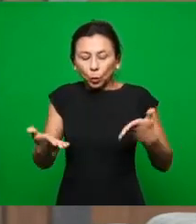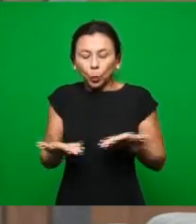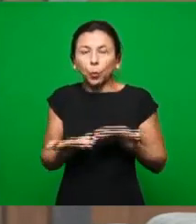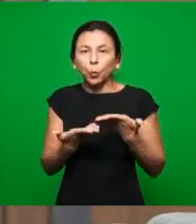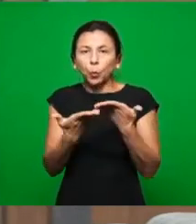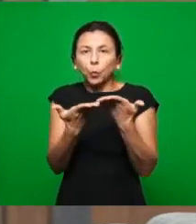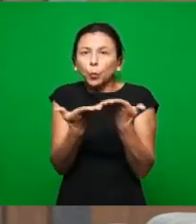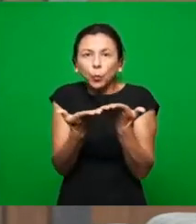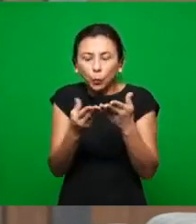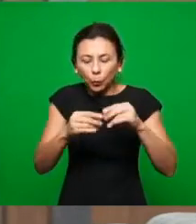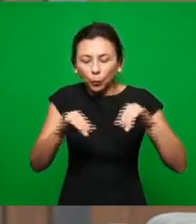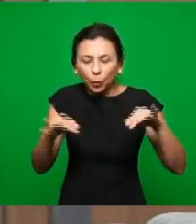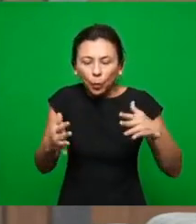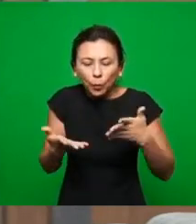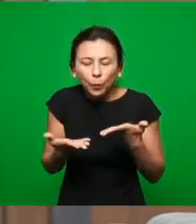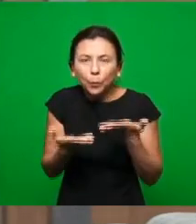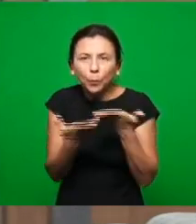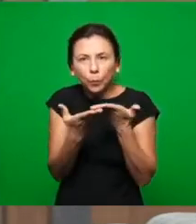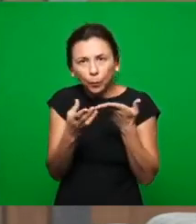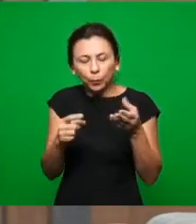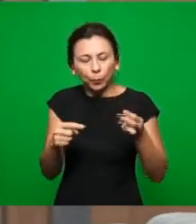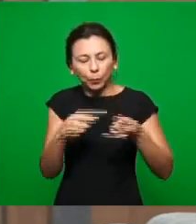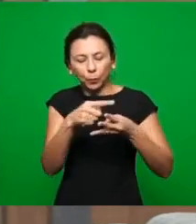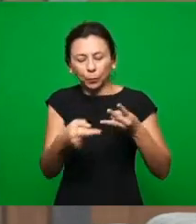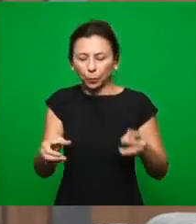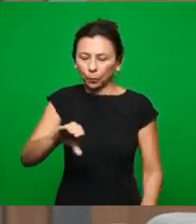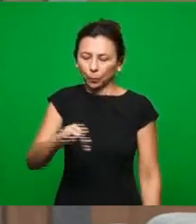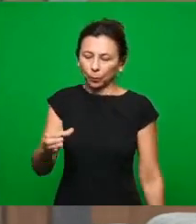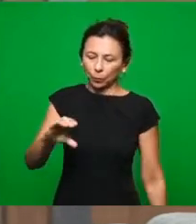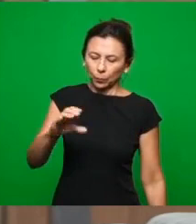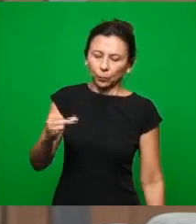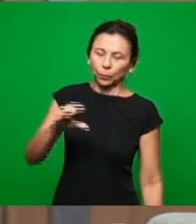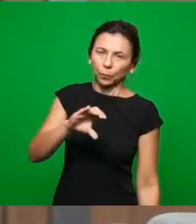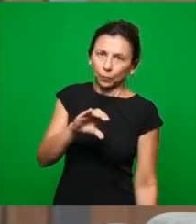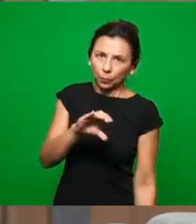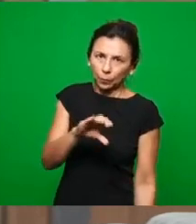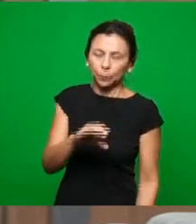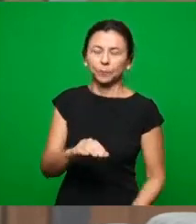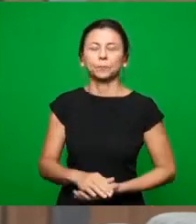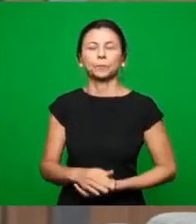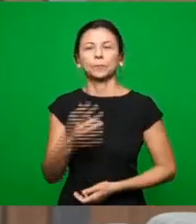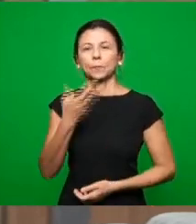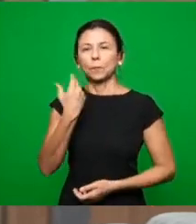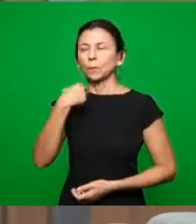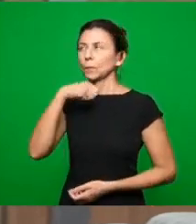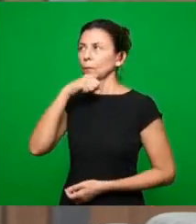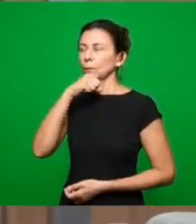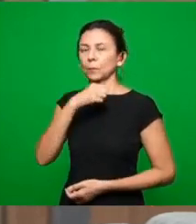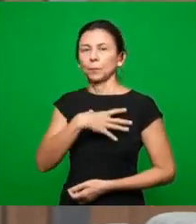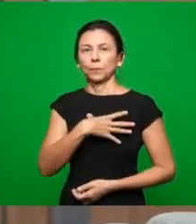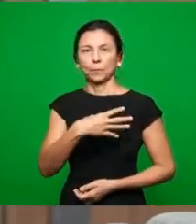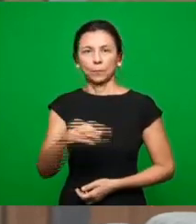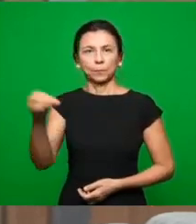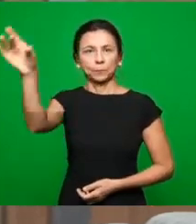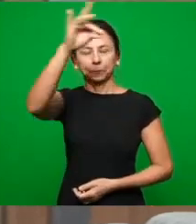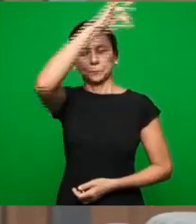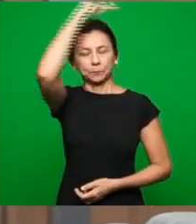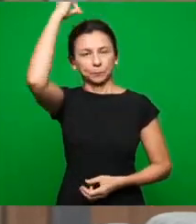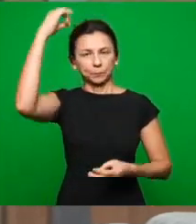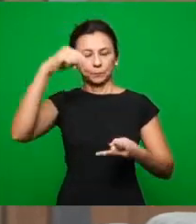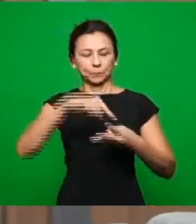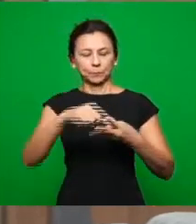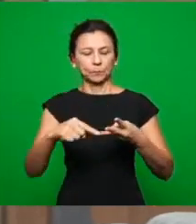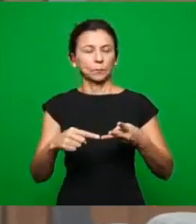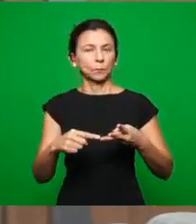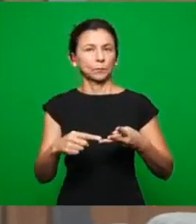word of the leaven, three measures of wheat, three measures, the word of the Father, the word of the Son, the word of the Holy